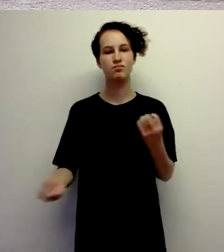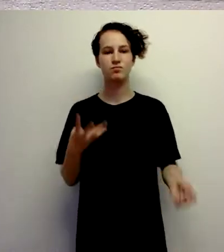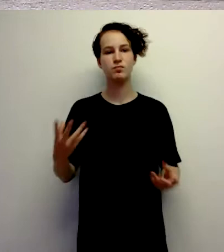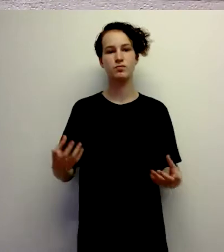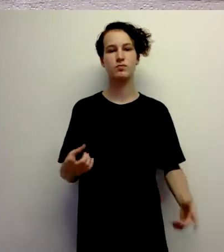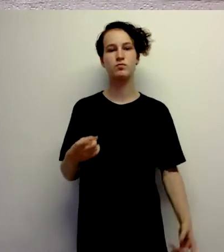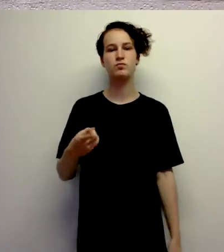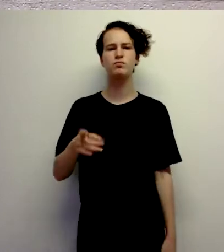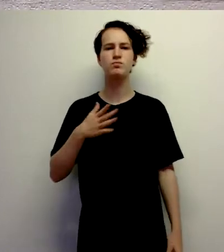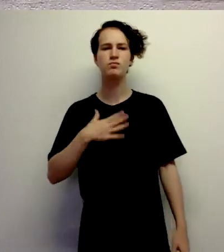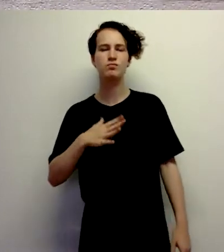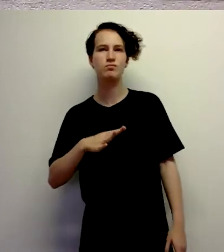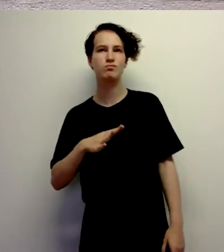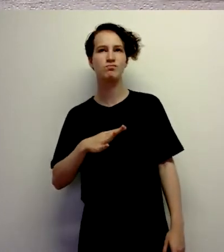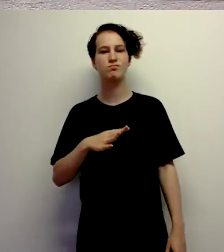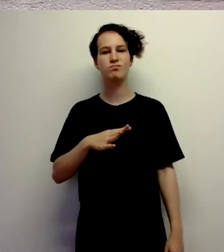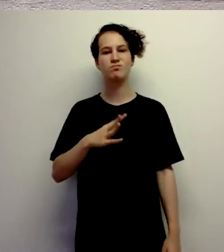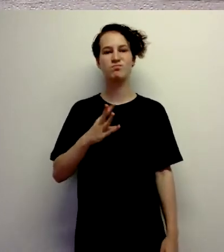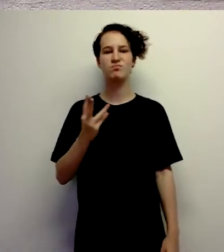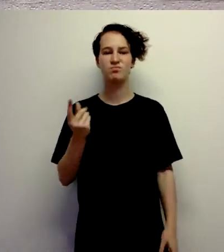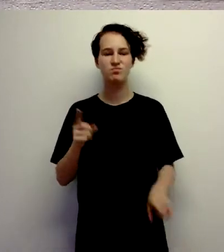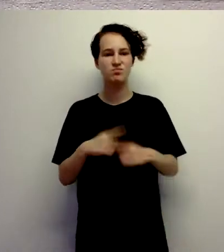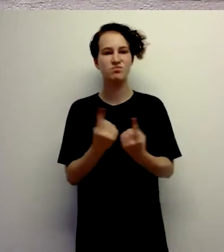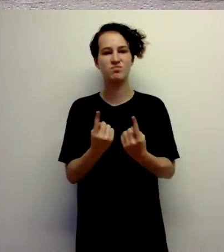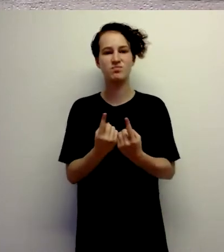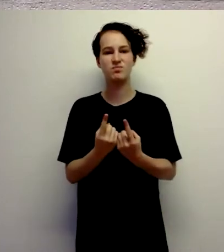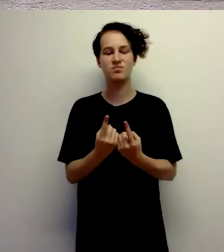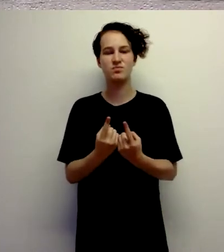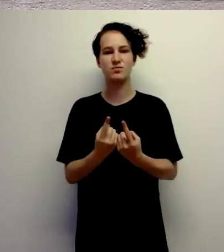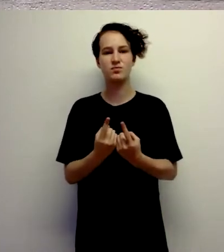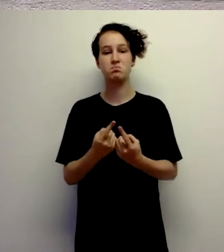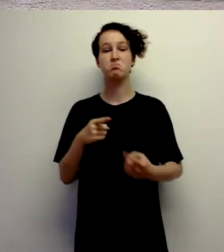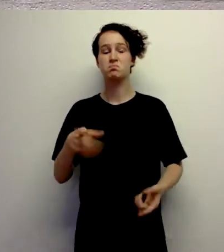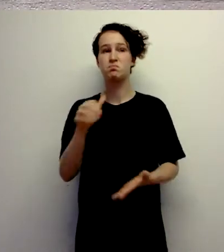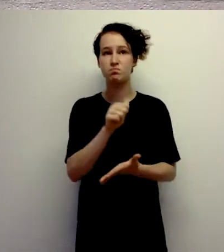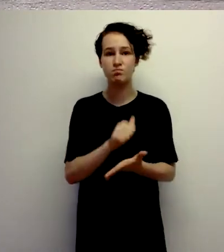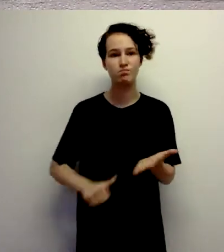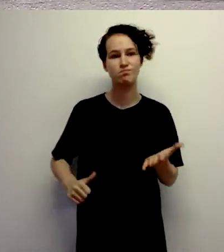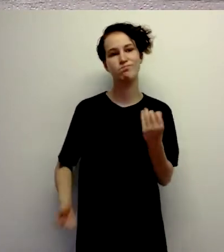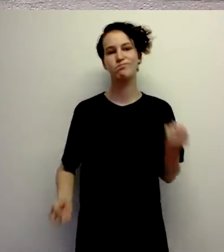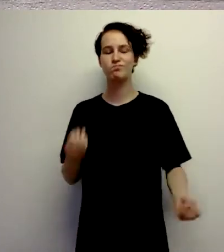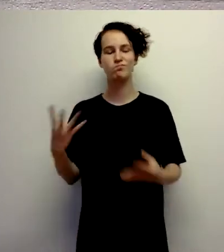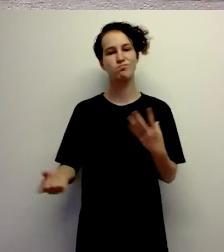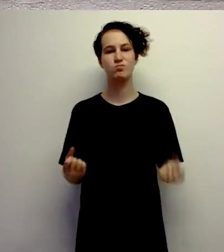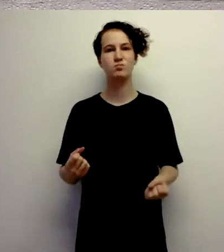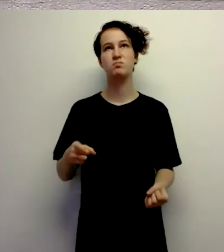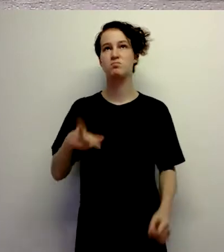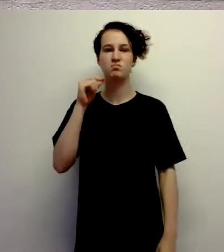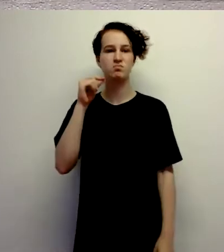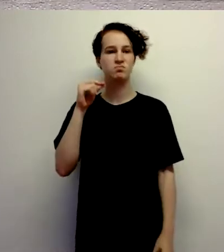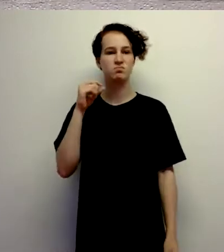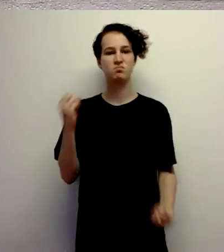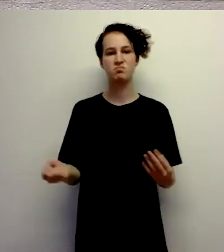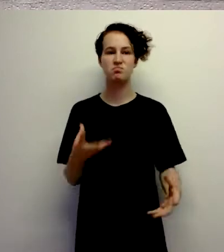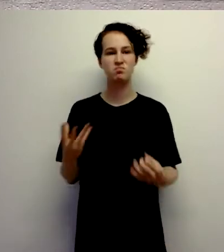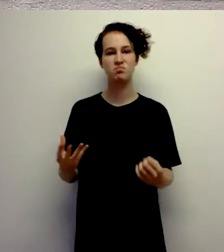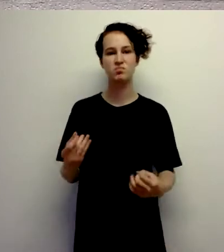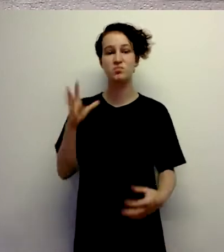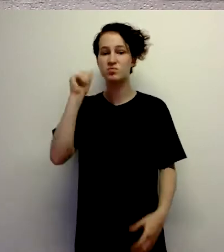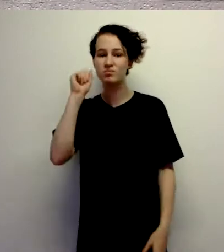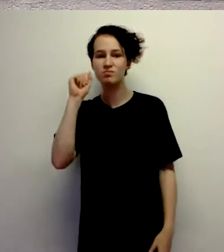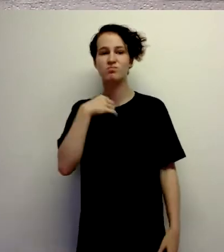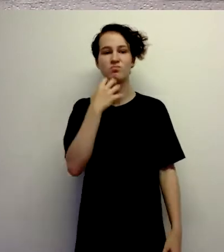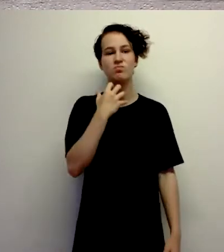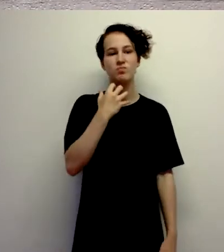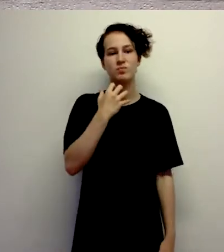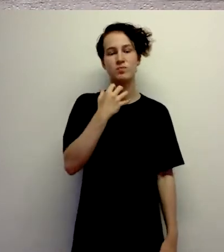can also obviously just buy juggling balls. You could juggle lemons or apples, but these balls we're going to